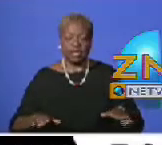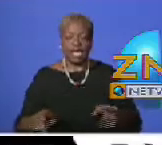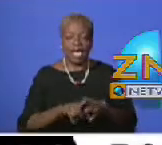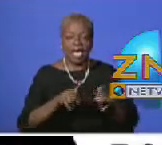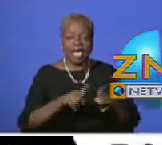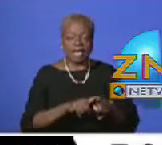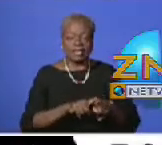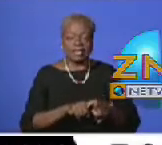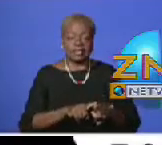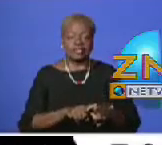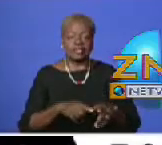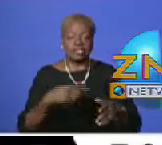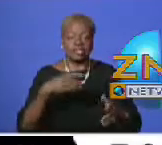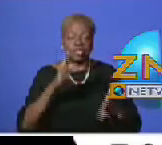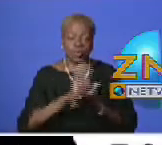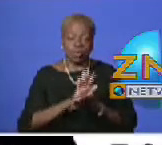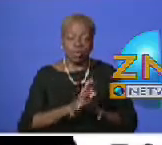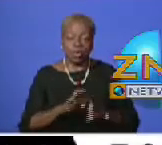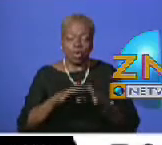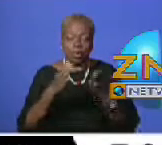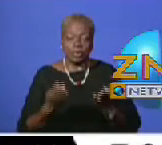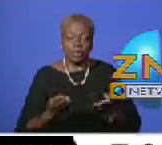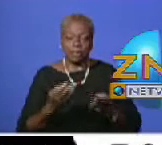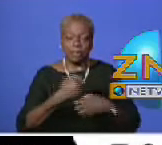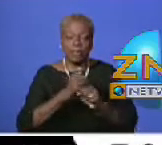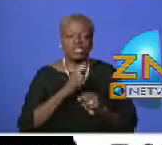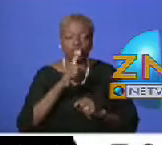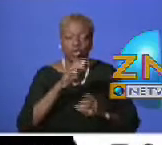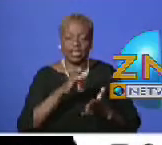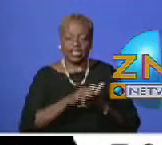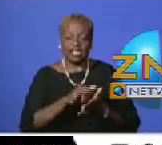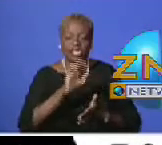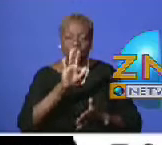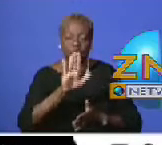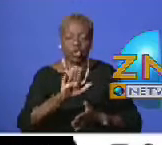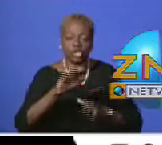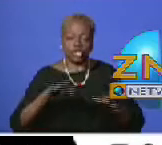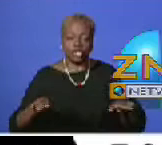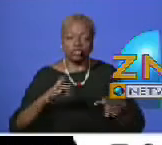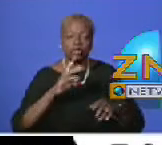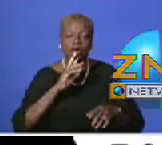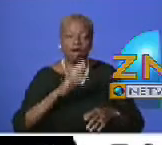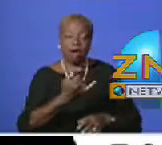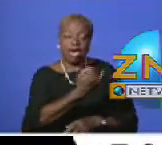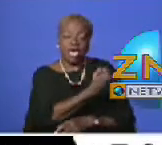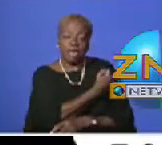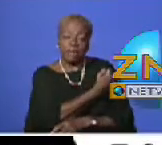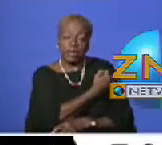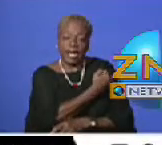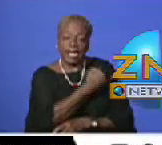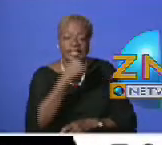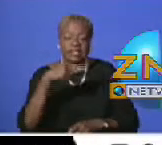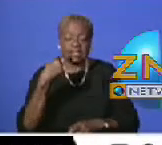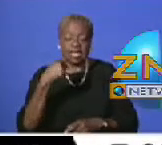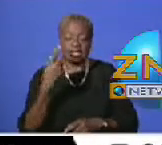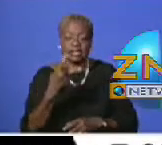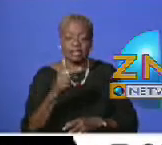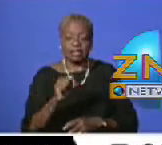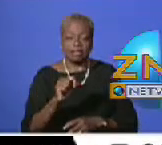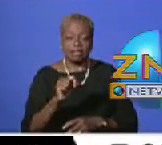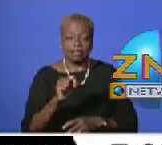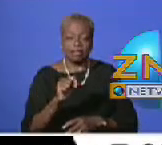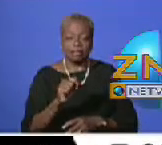to ensure their children are immunized, despite the fact that they won't likely be on school campuses in the coming